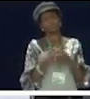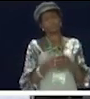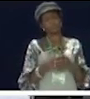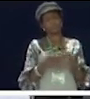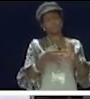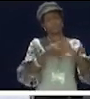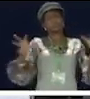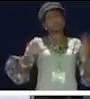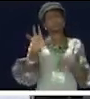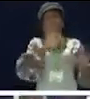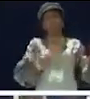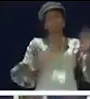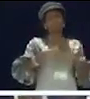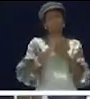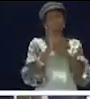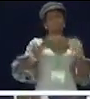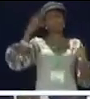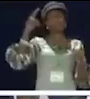release your mercy.